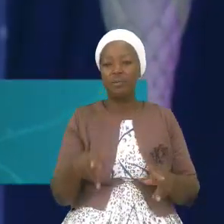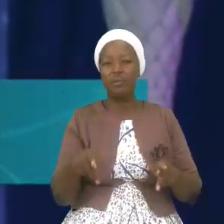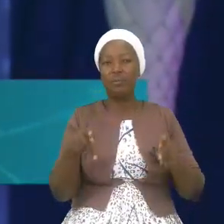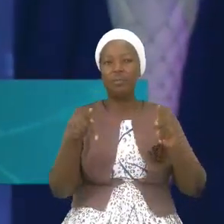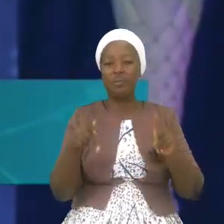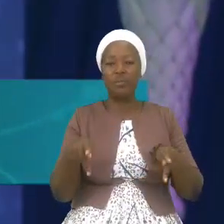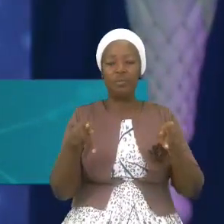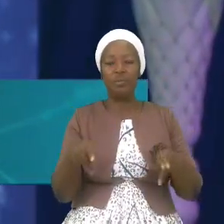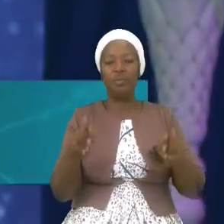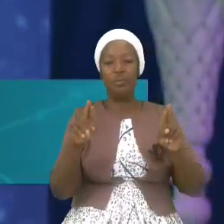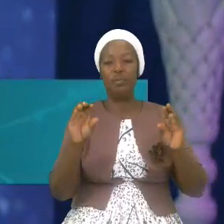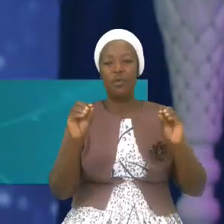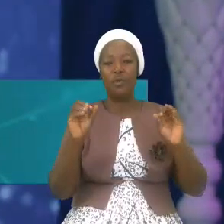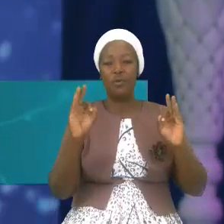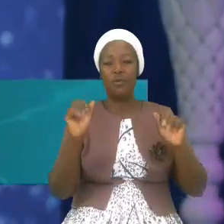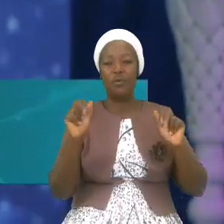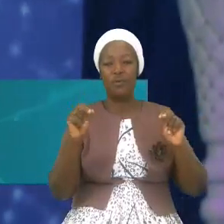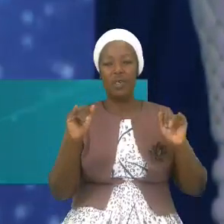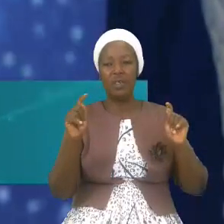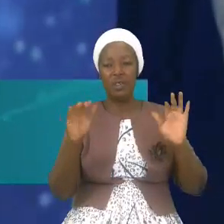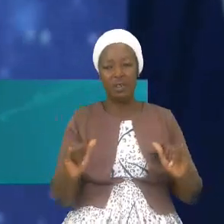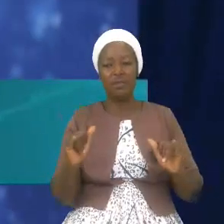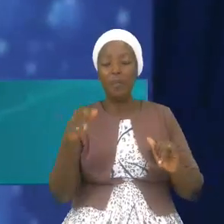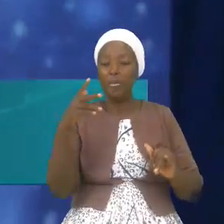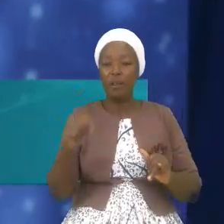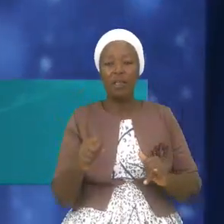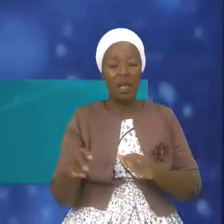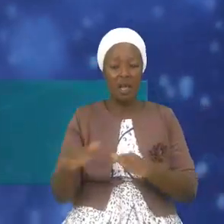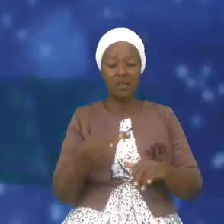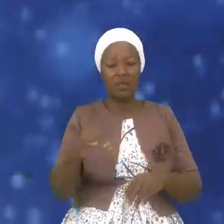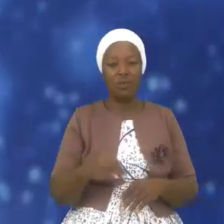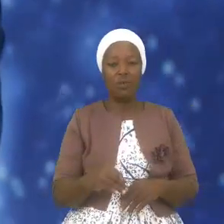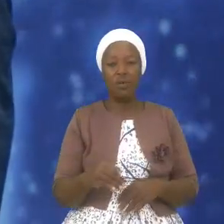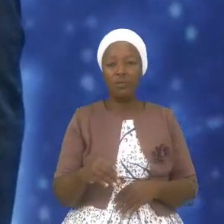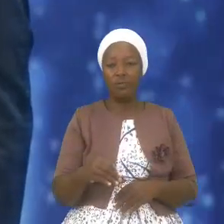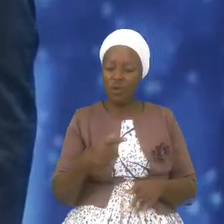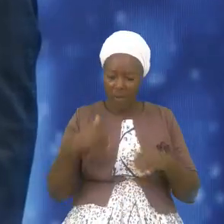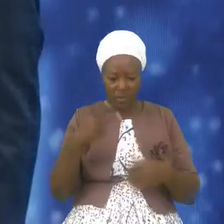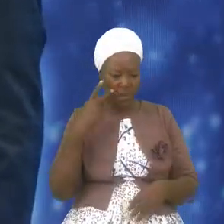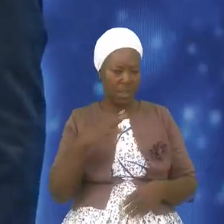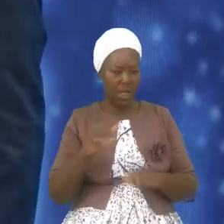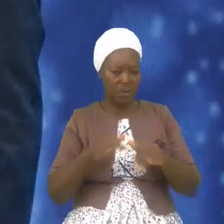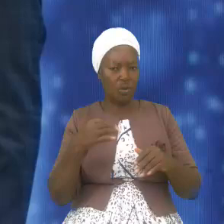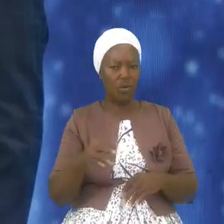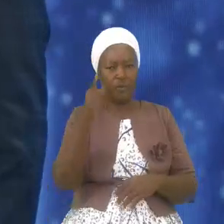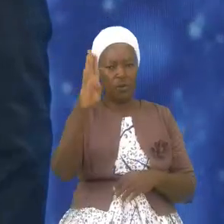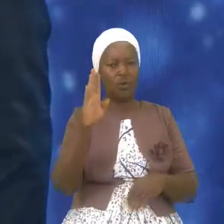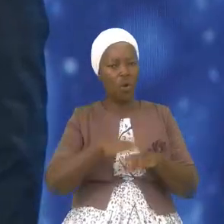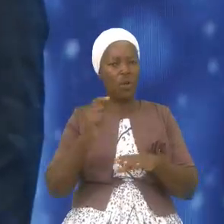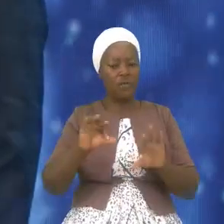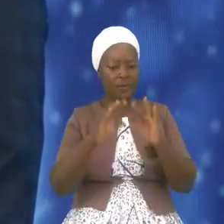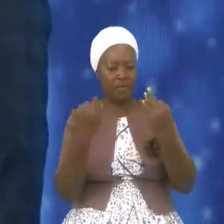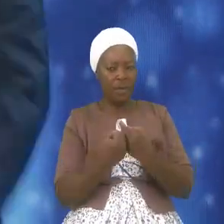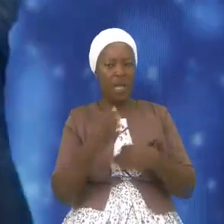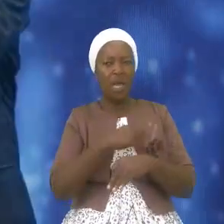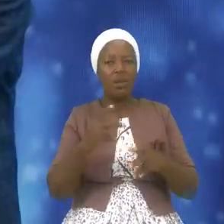God on a family, the action of God on the prince, the power, the authority